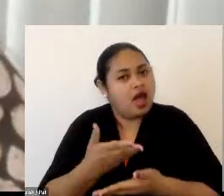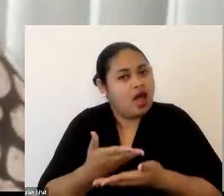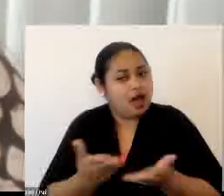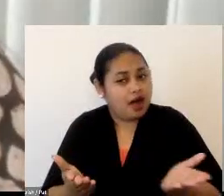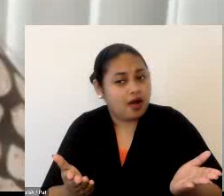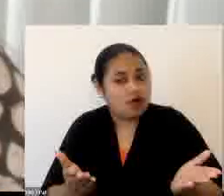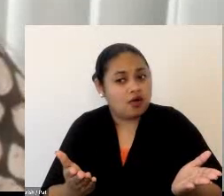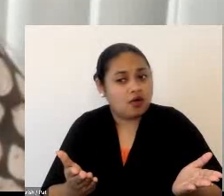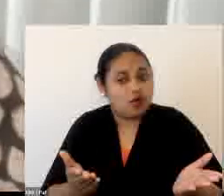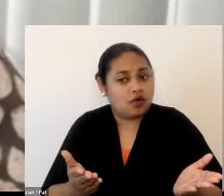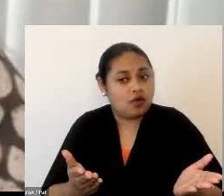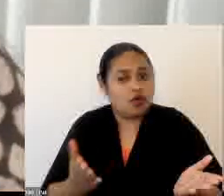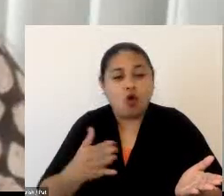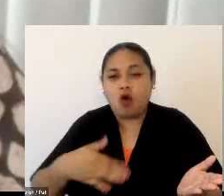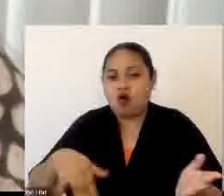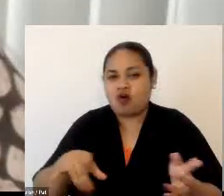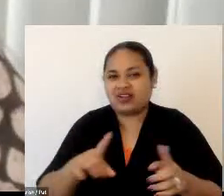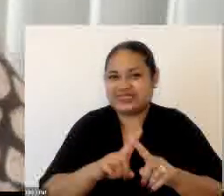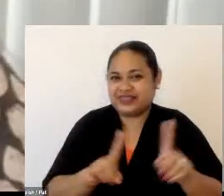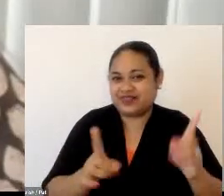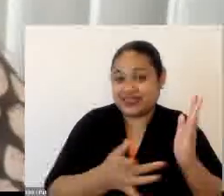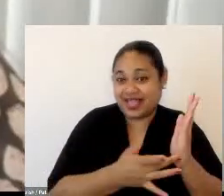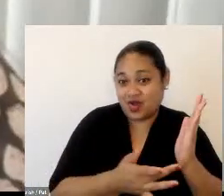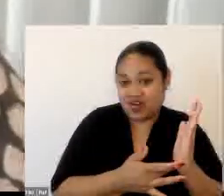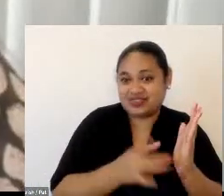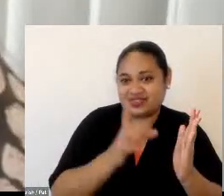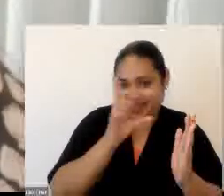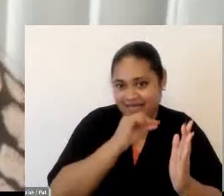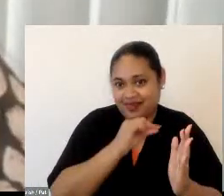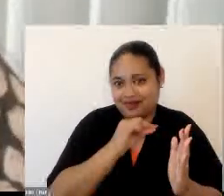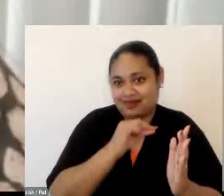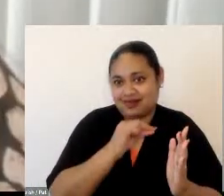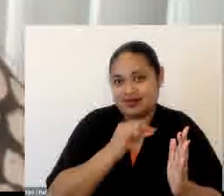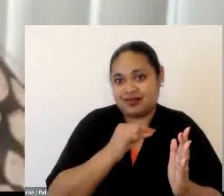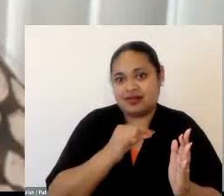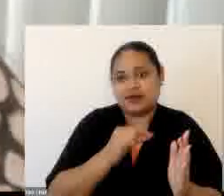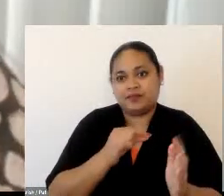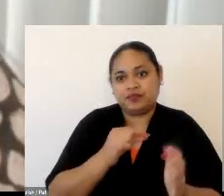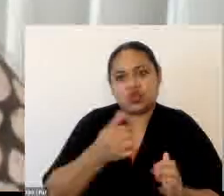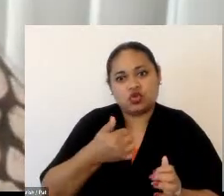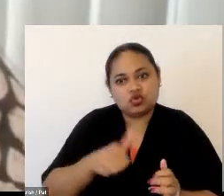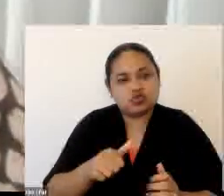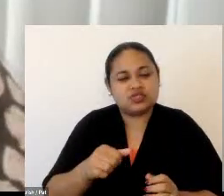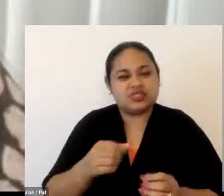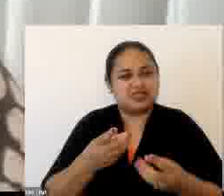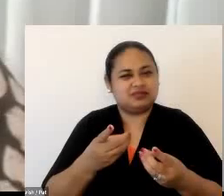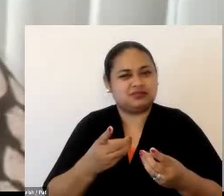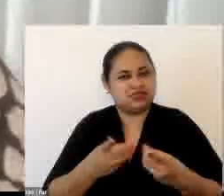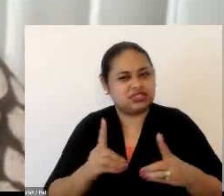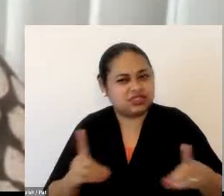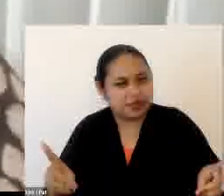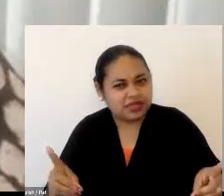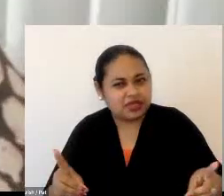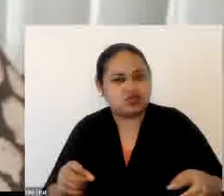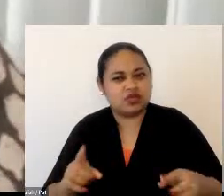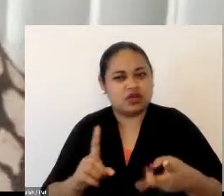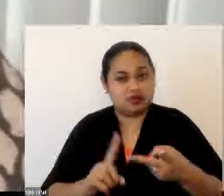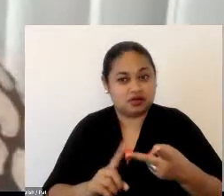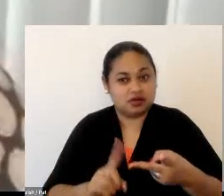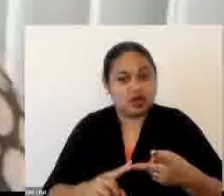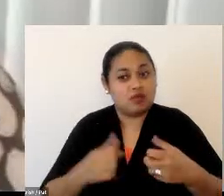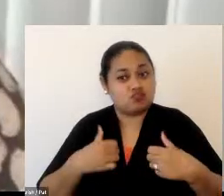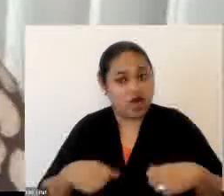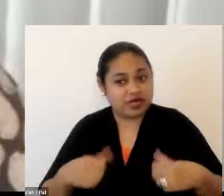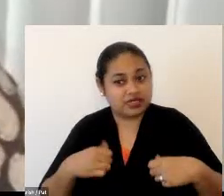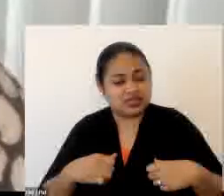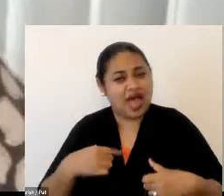biases, you know, sort of would could perpetuate discriminatory practices in areas and, you know, scenes. And I think some of